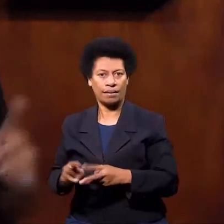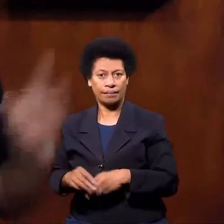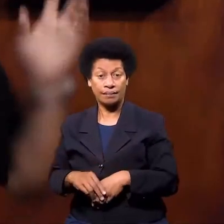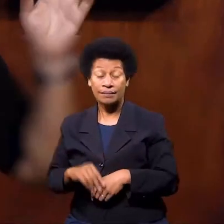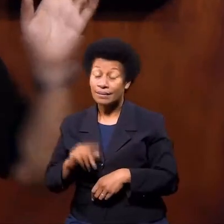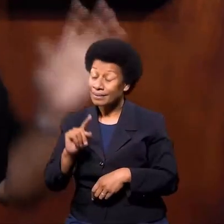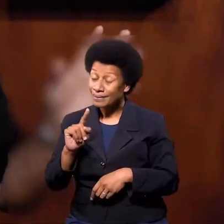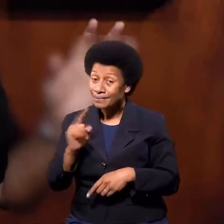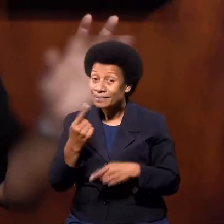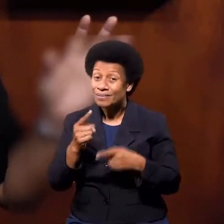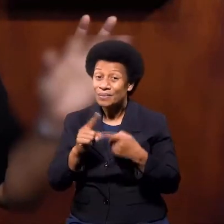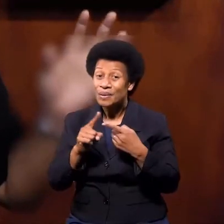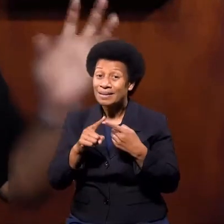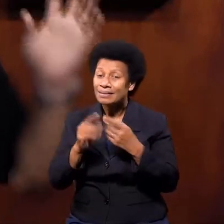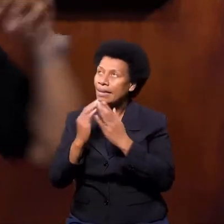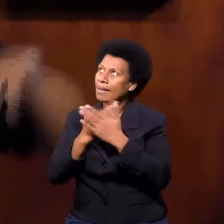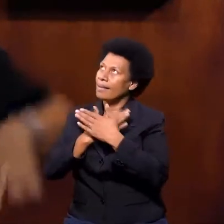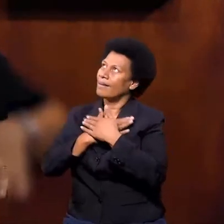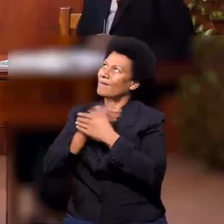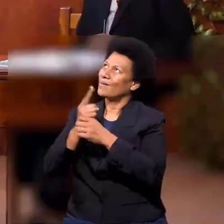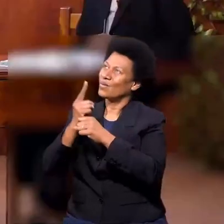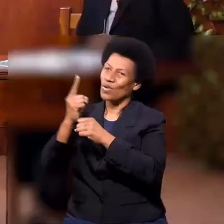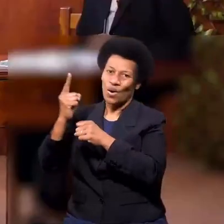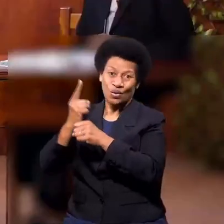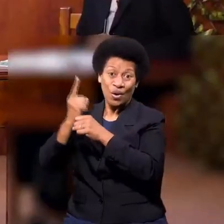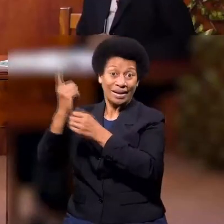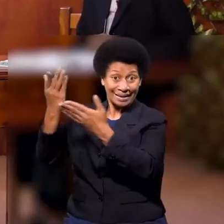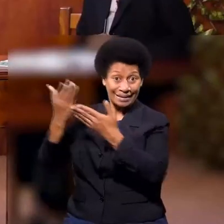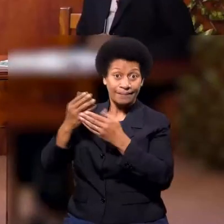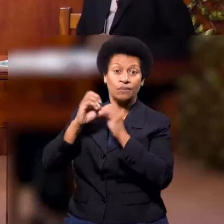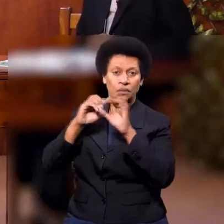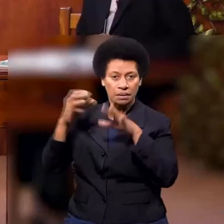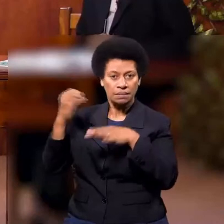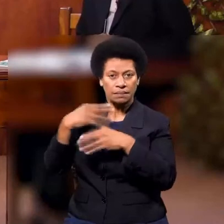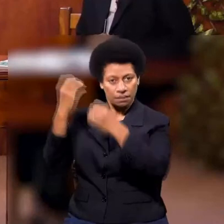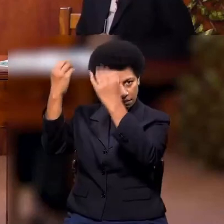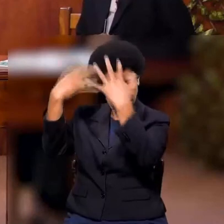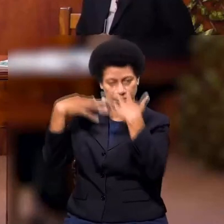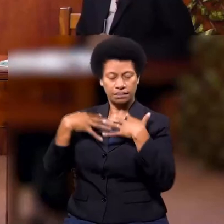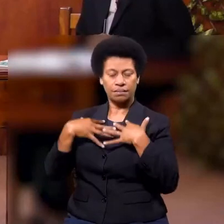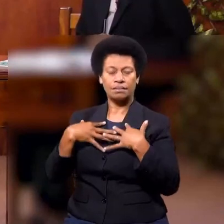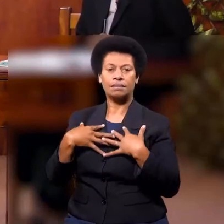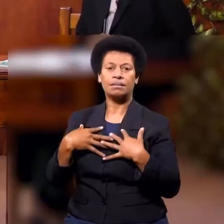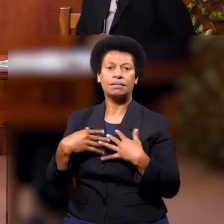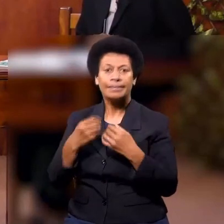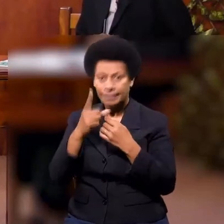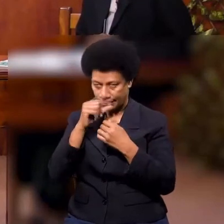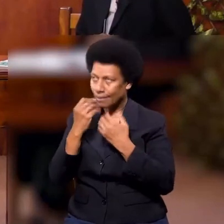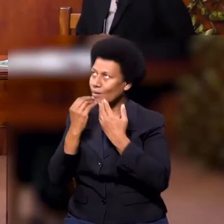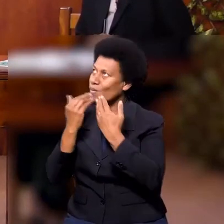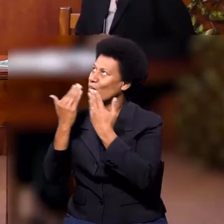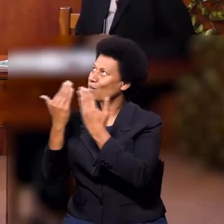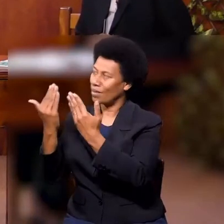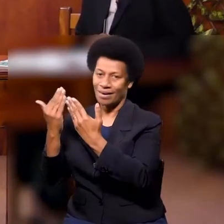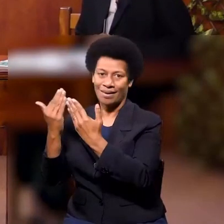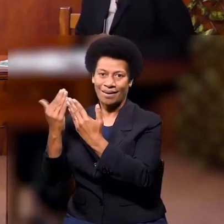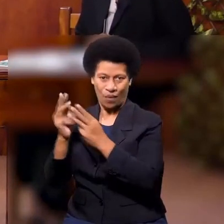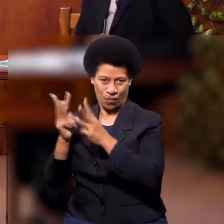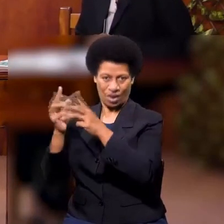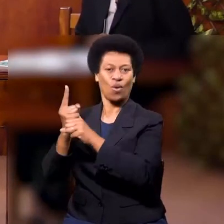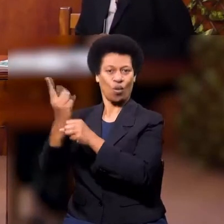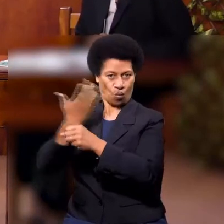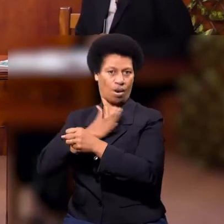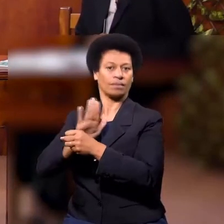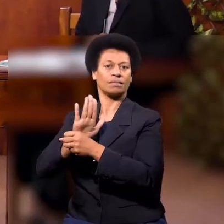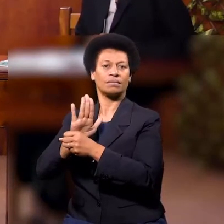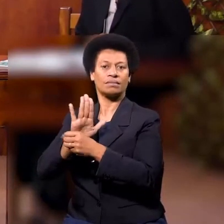until the love of God is in us through the Holy Spirit, only then can you obey the way God wants us to